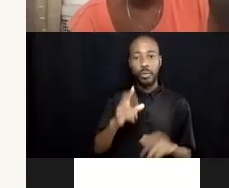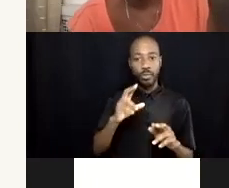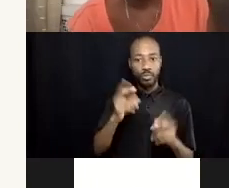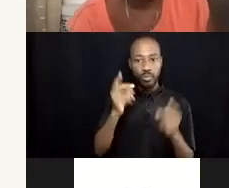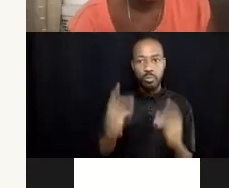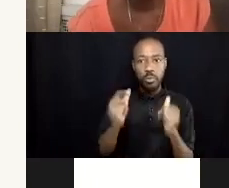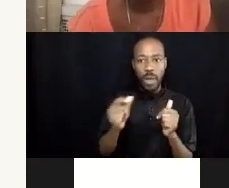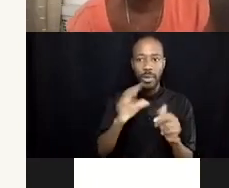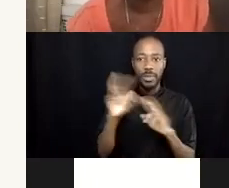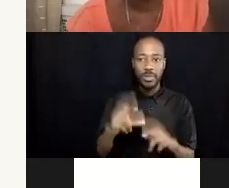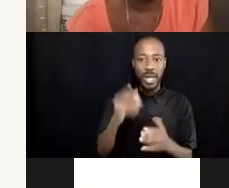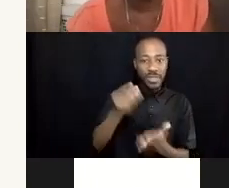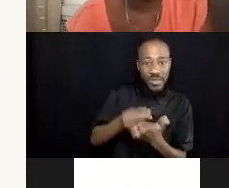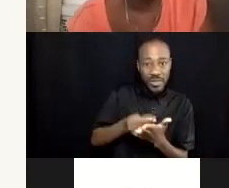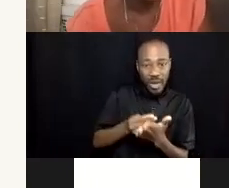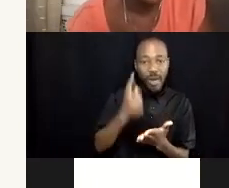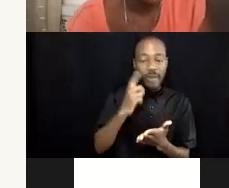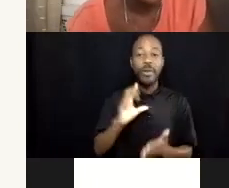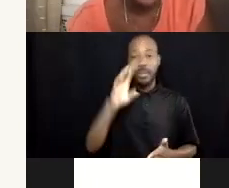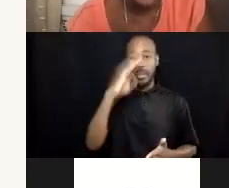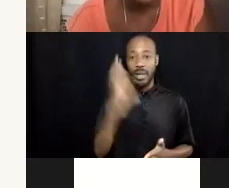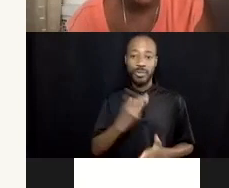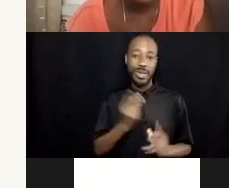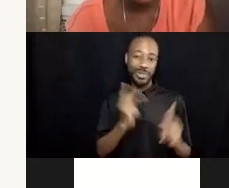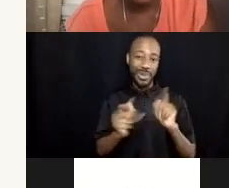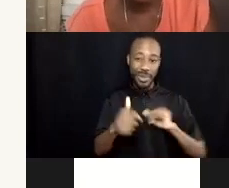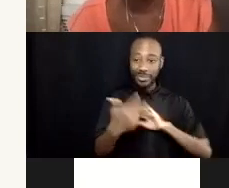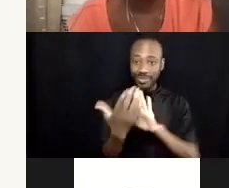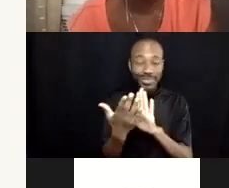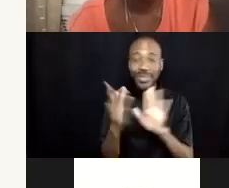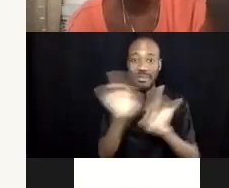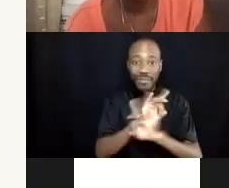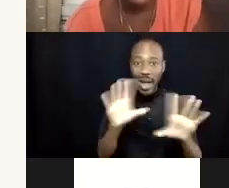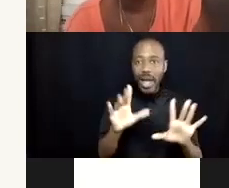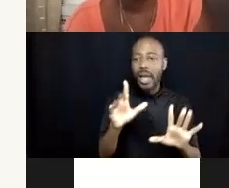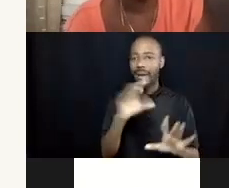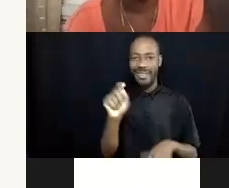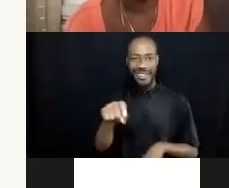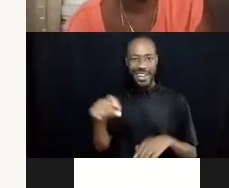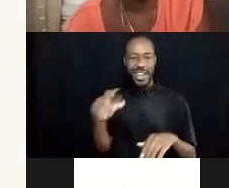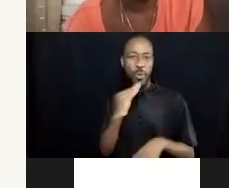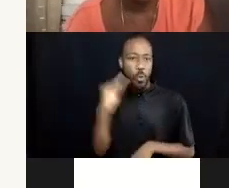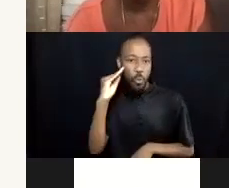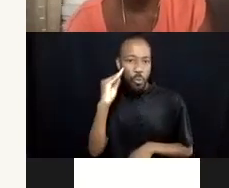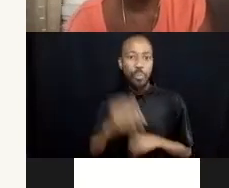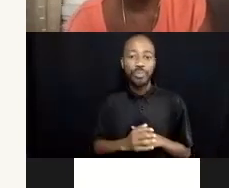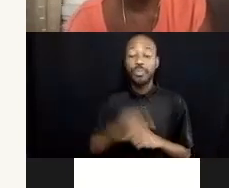violence and folks who are in need of housing. We additionally asked them to